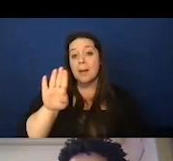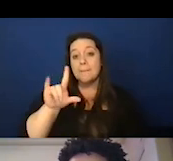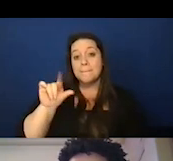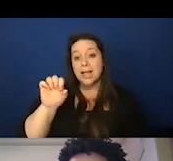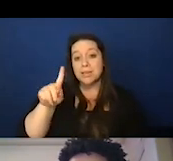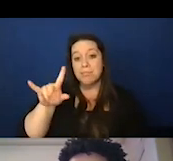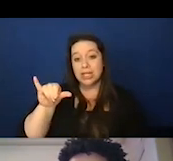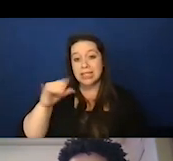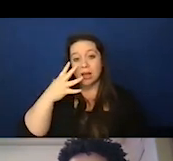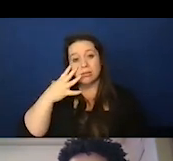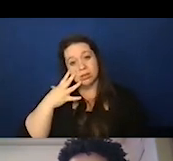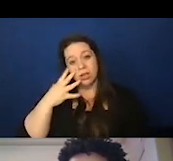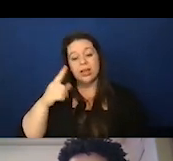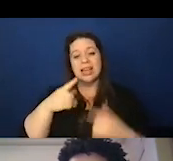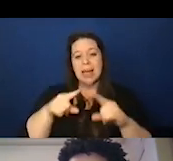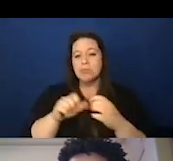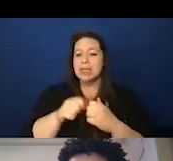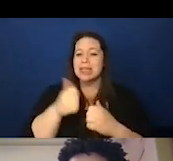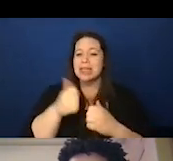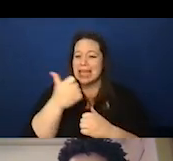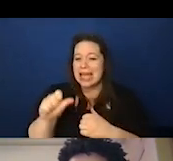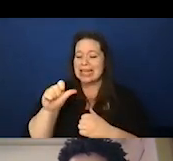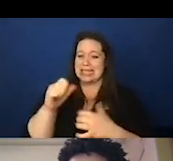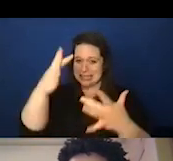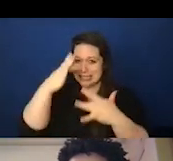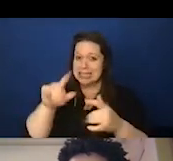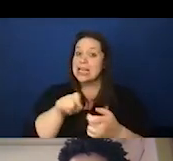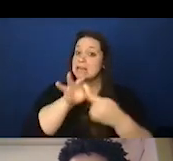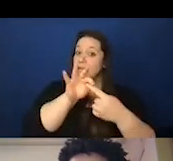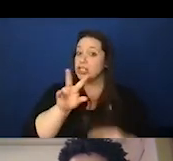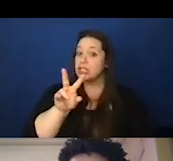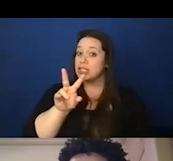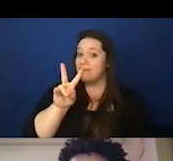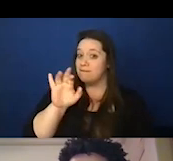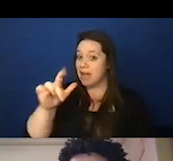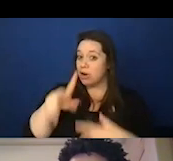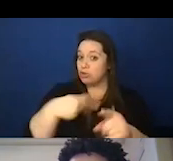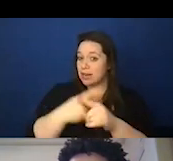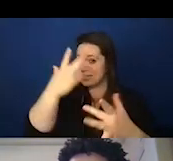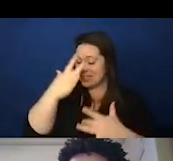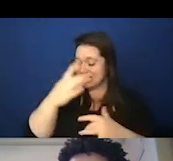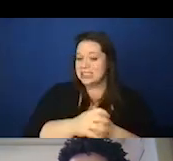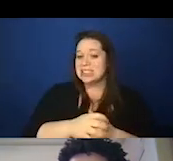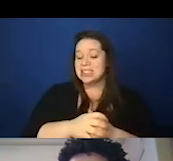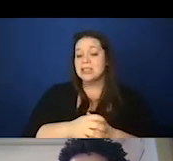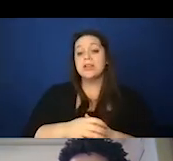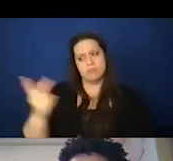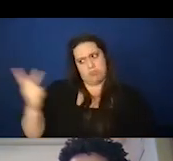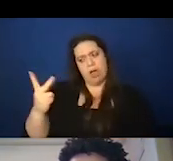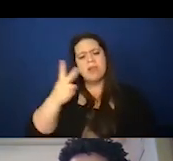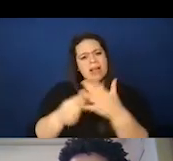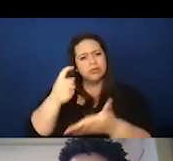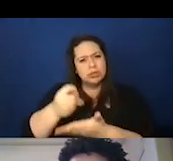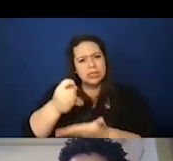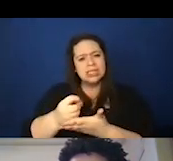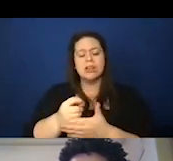way. So it's a rare phenomenon. Dr. Vasquez and I have treated it. We treat with steroids and vitamins